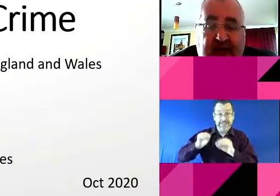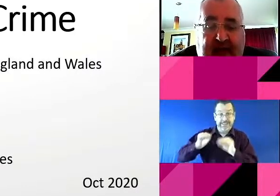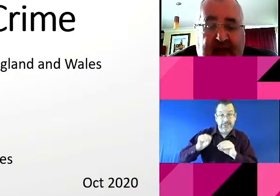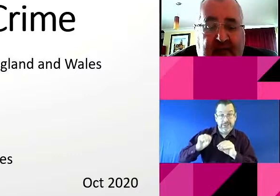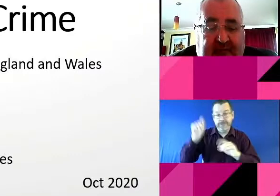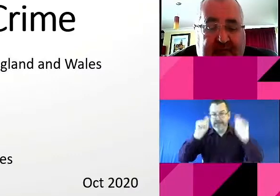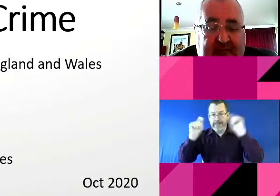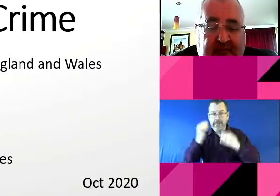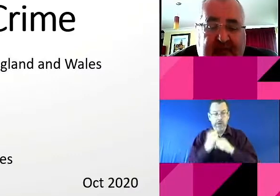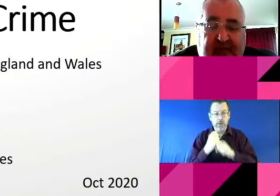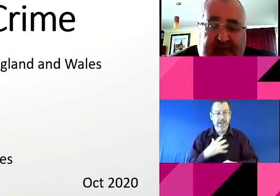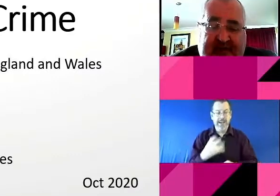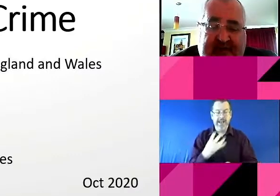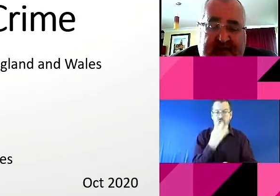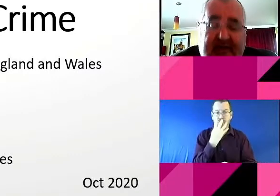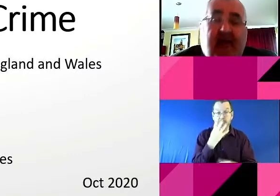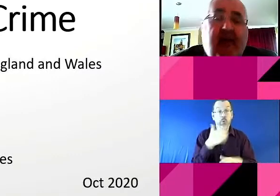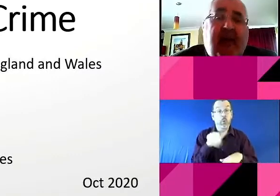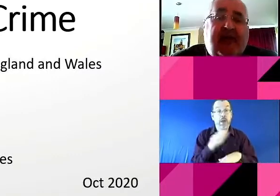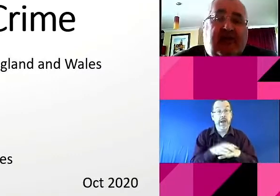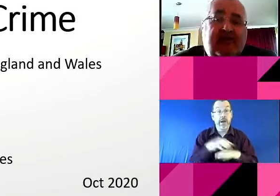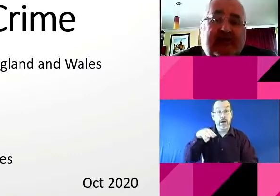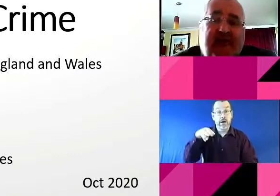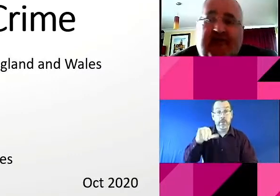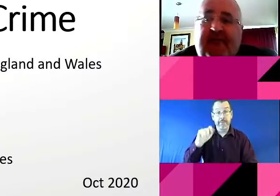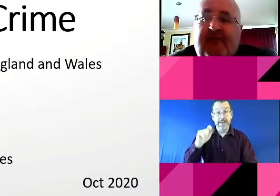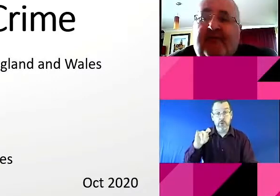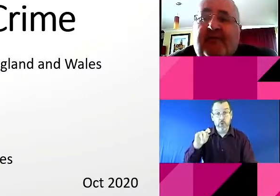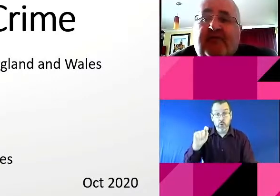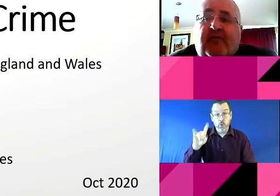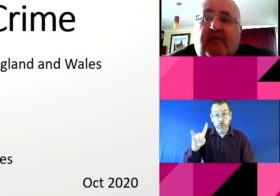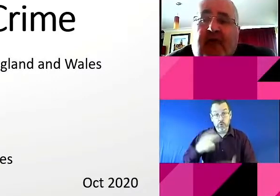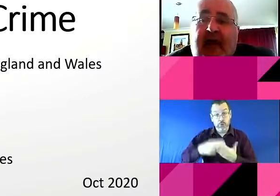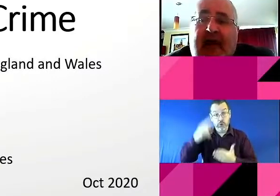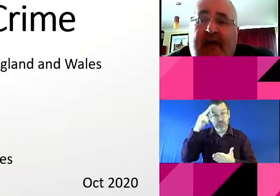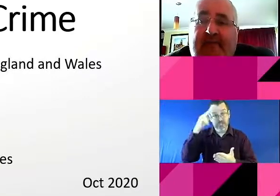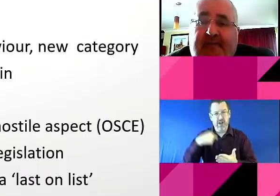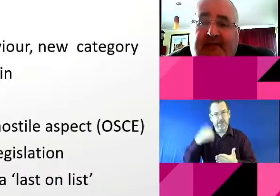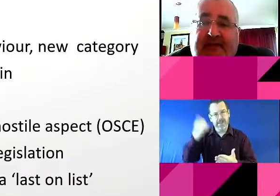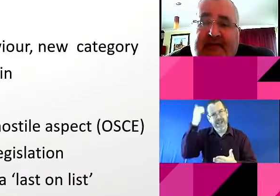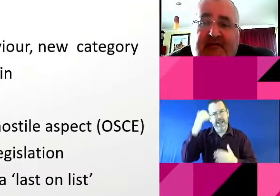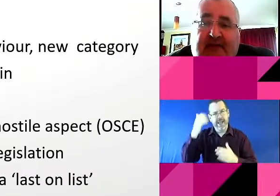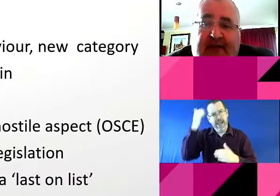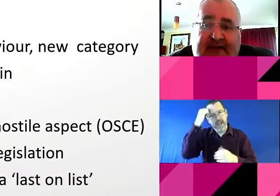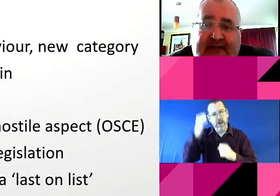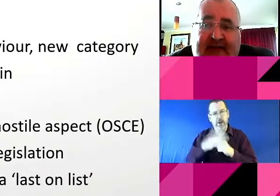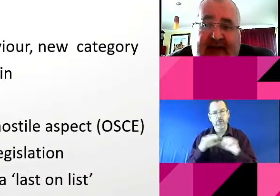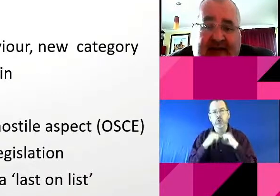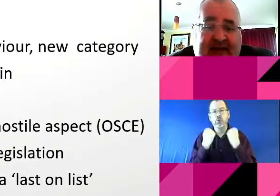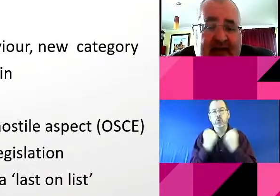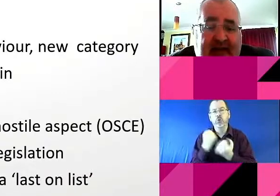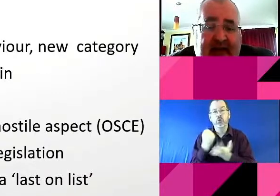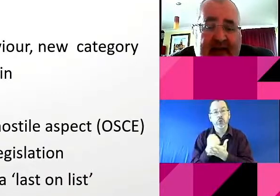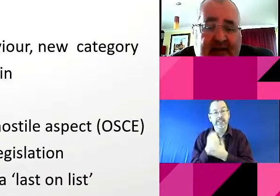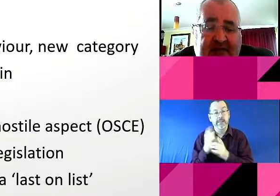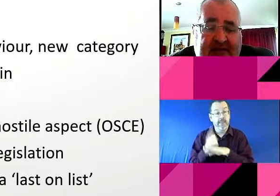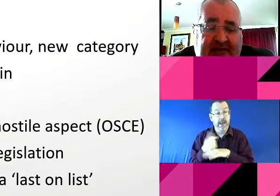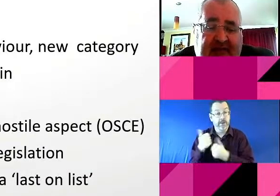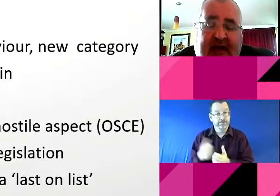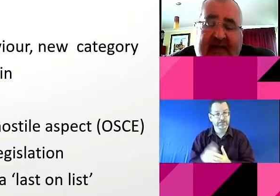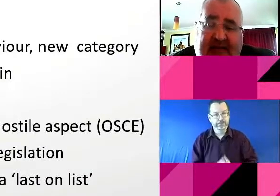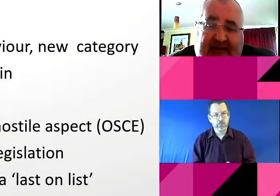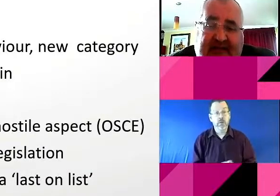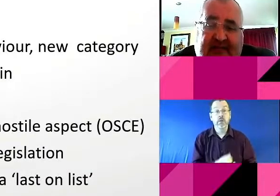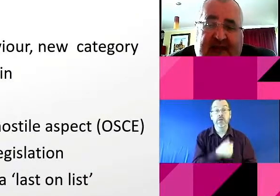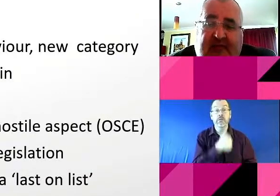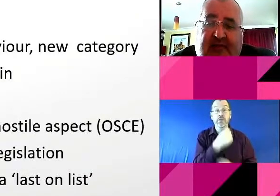topic within Maynooth University. In terms of, if we could go, Jason, to my first slide, in terms of